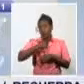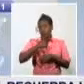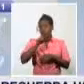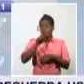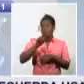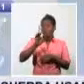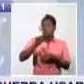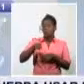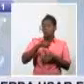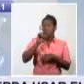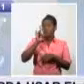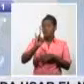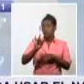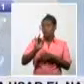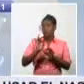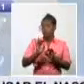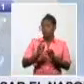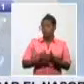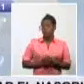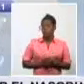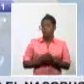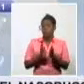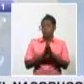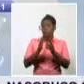Villa Clara with 24.3,